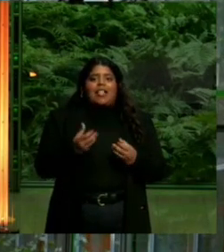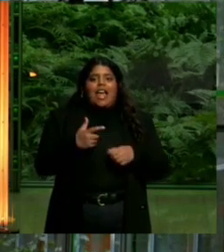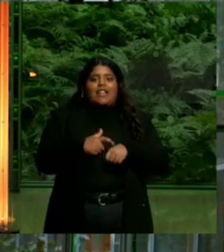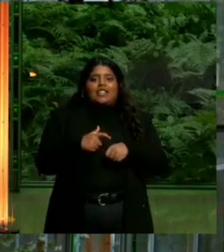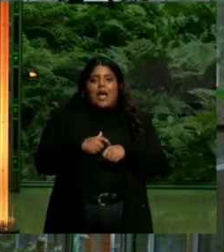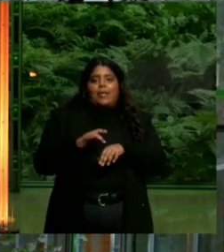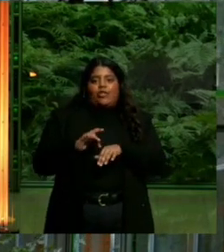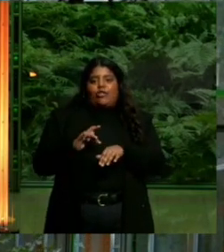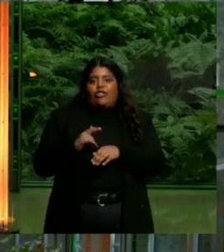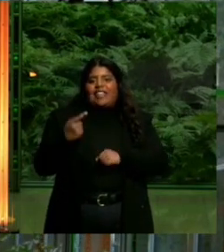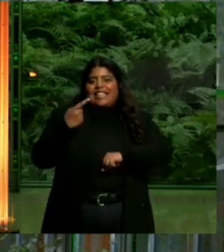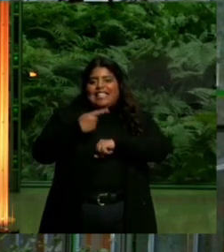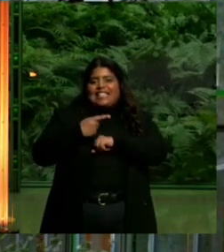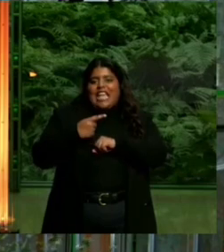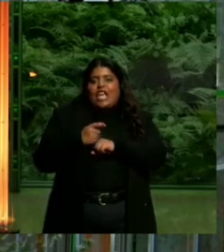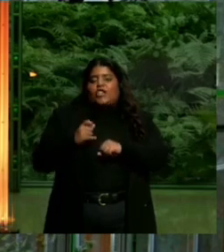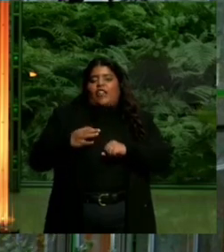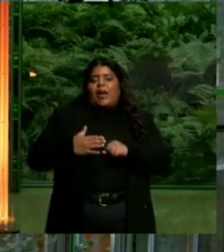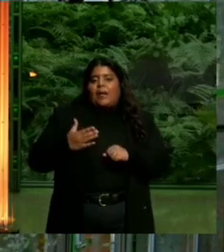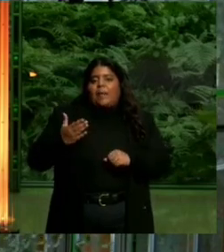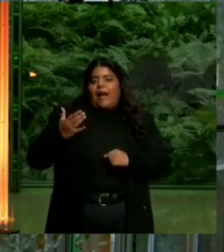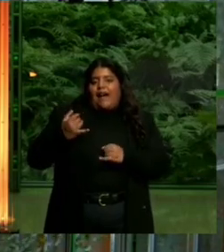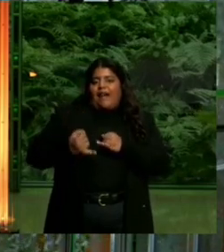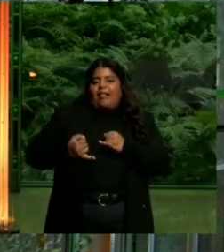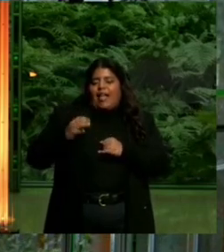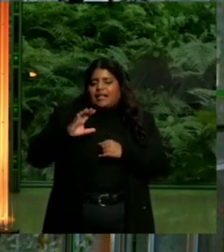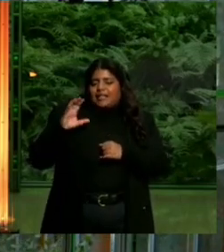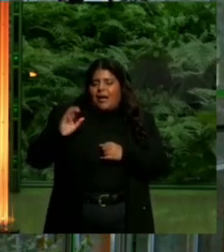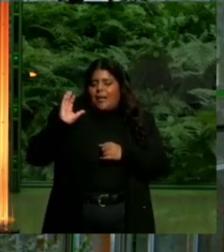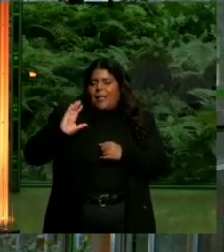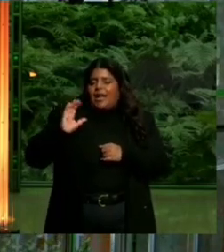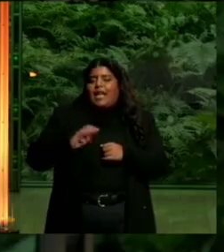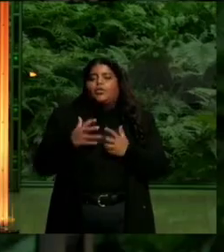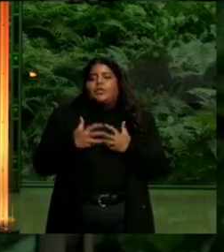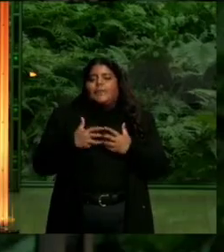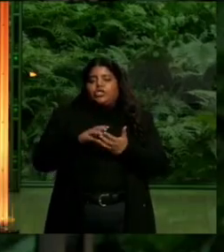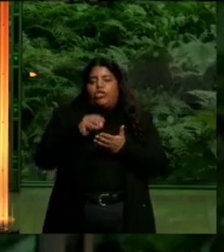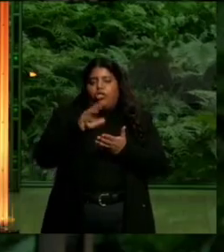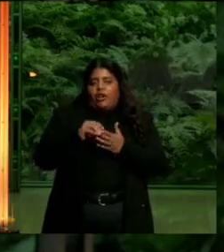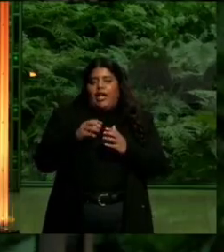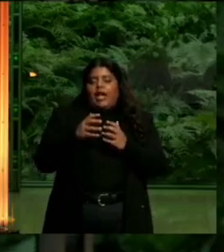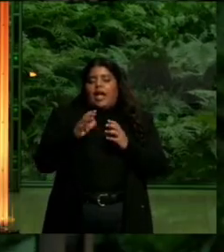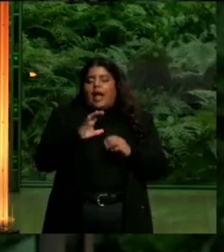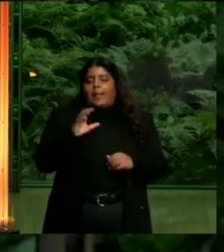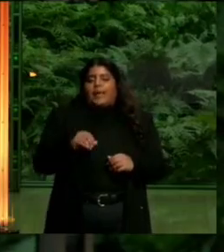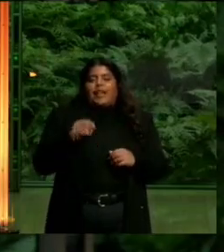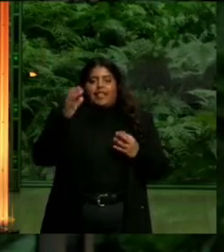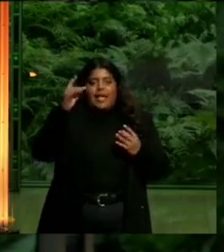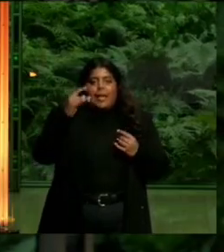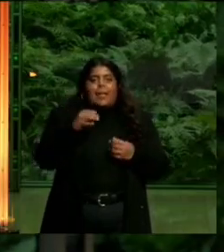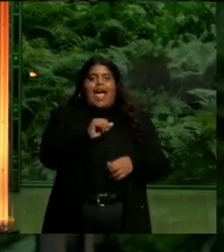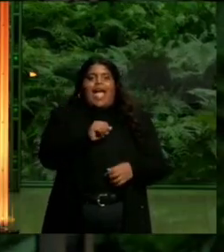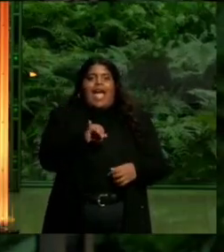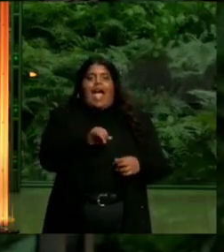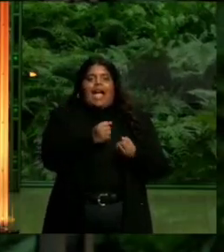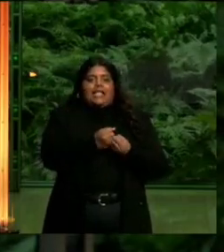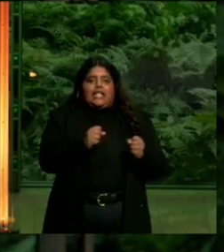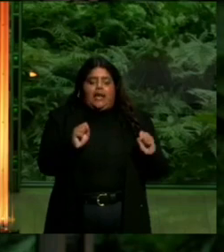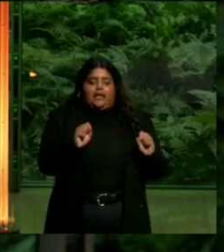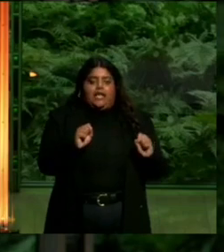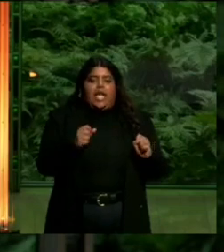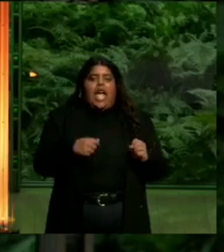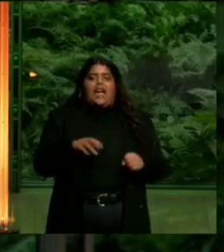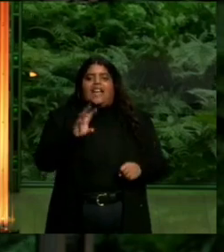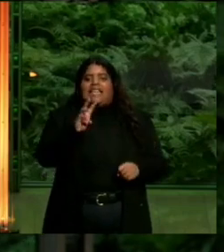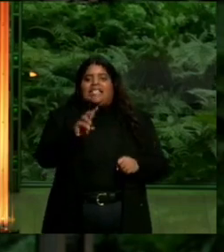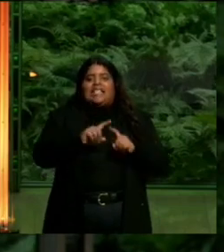early days of my last company, which was a machine learning company, thinking about safety of AI. And there's like 6 different